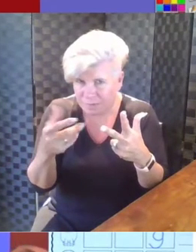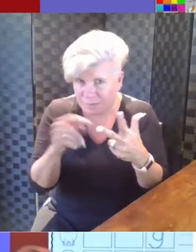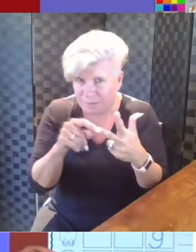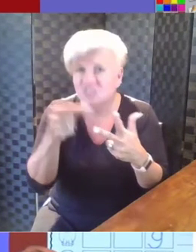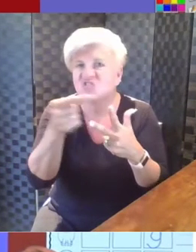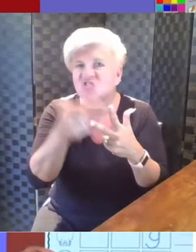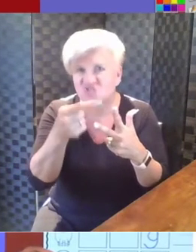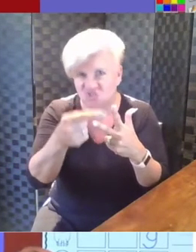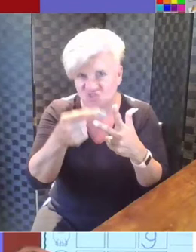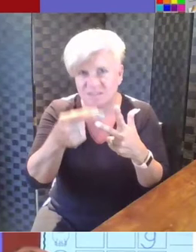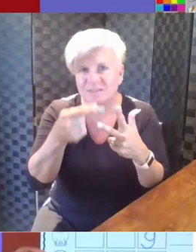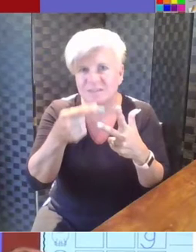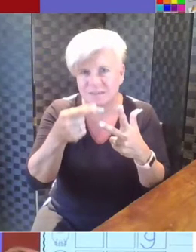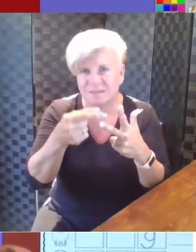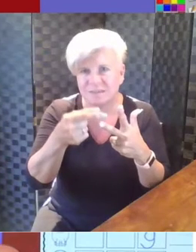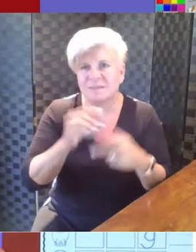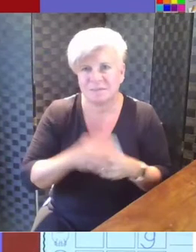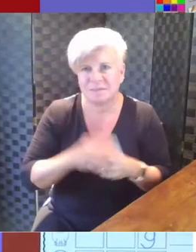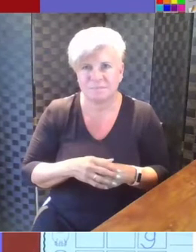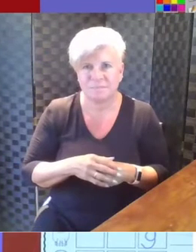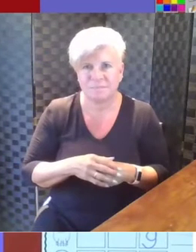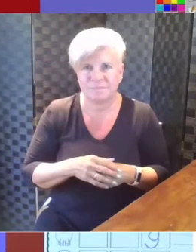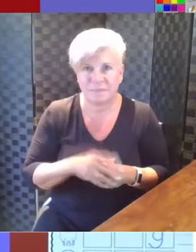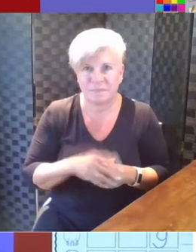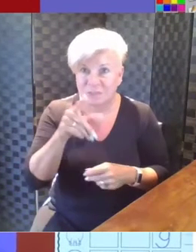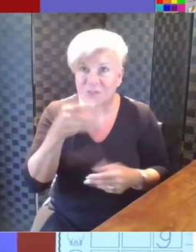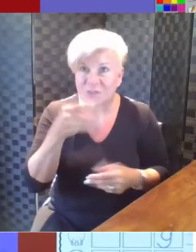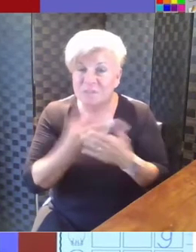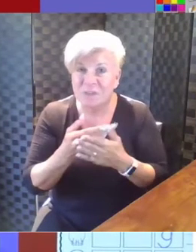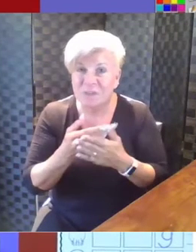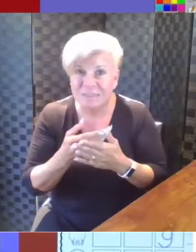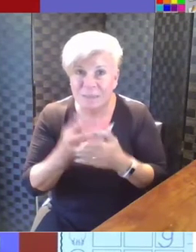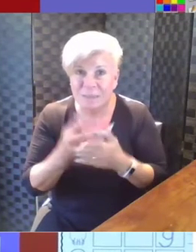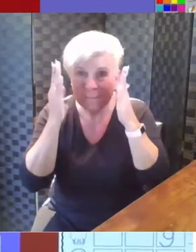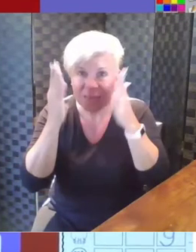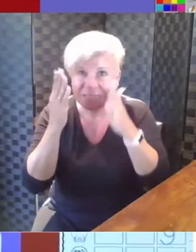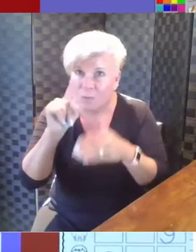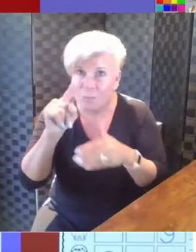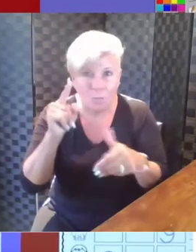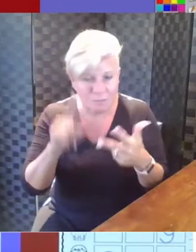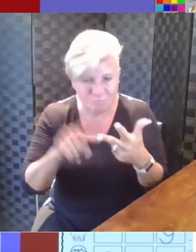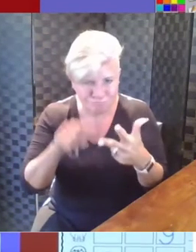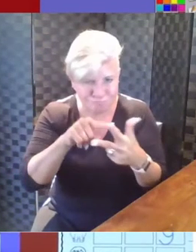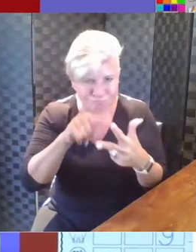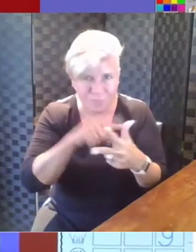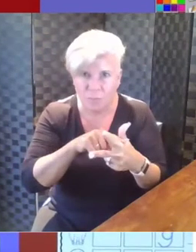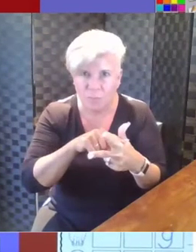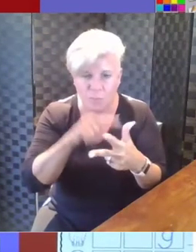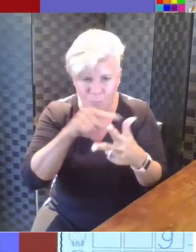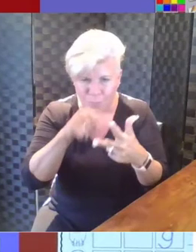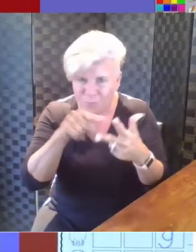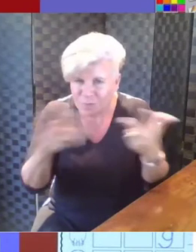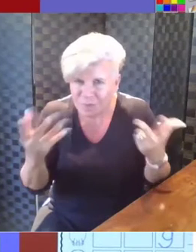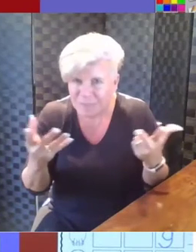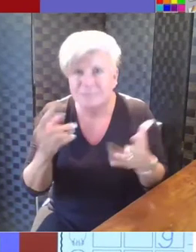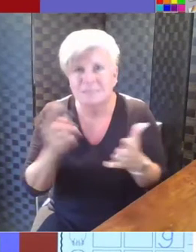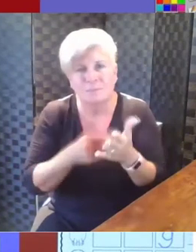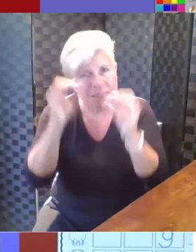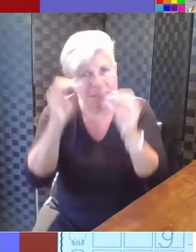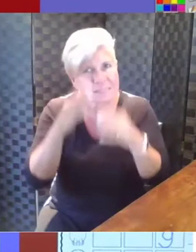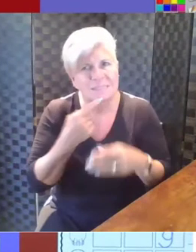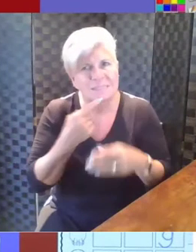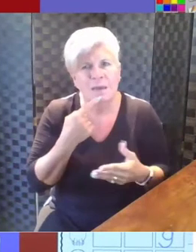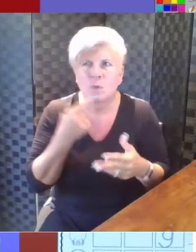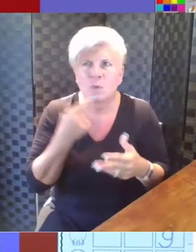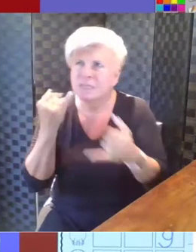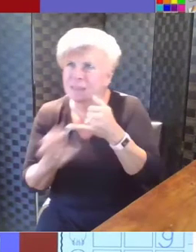It's G again. You're right. You're good at listening for just one sound. That's part of it too. We have to spell out the whole word. But sometimes your teacher's going to ask you,